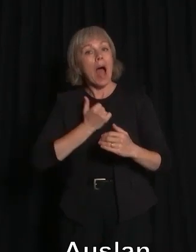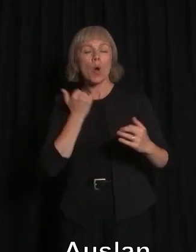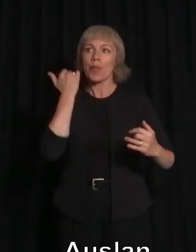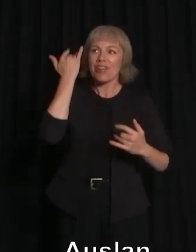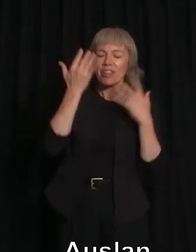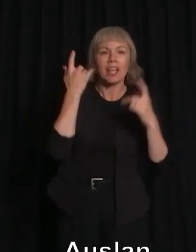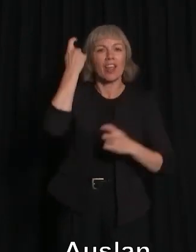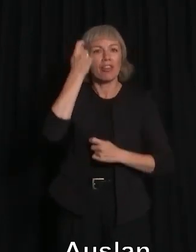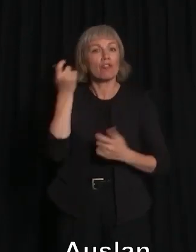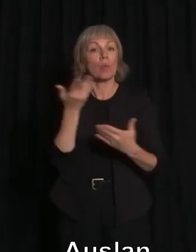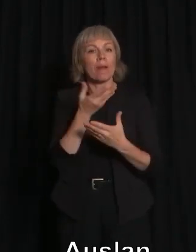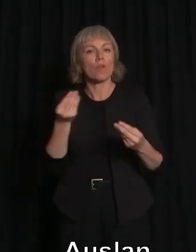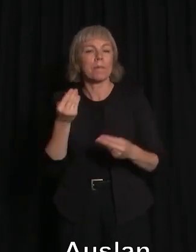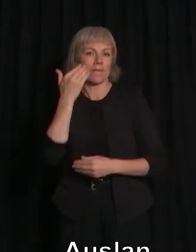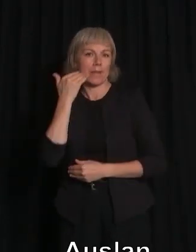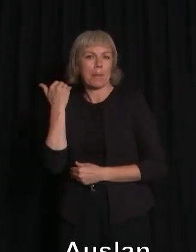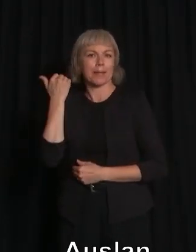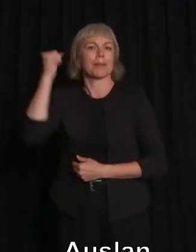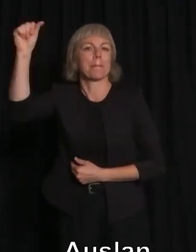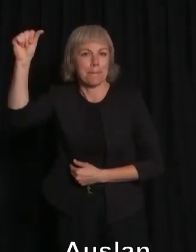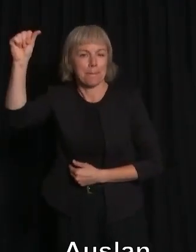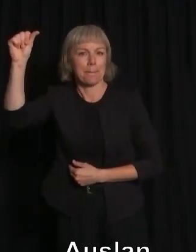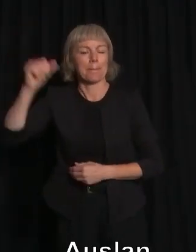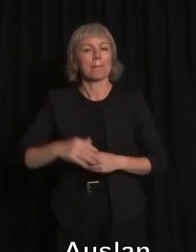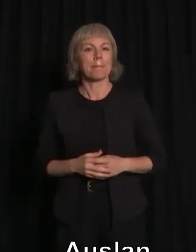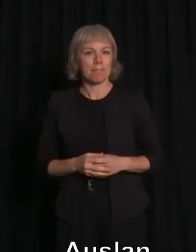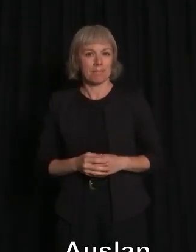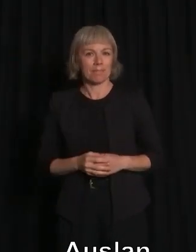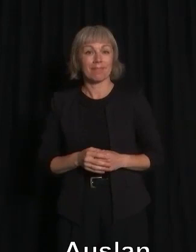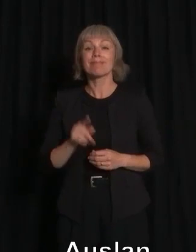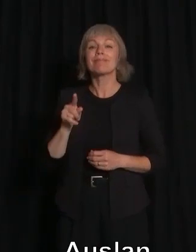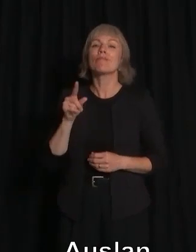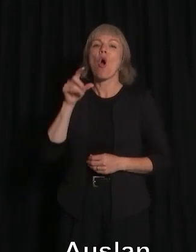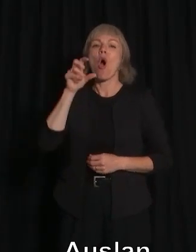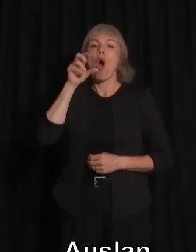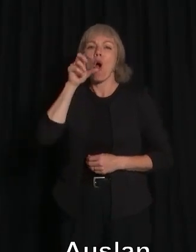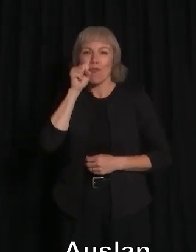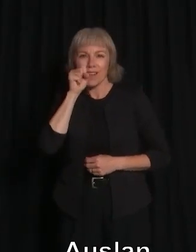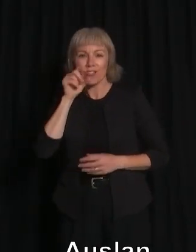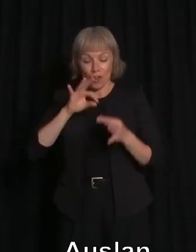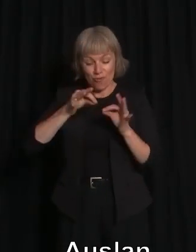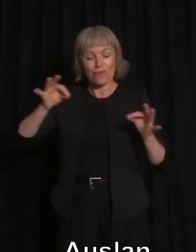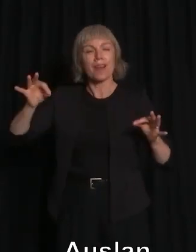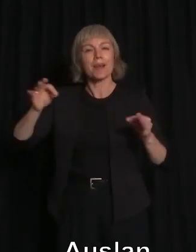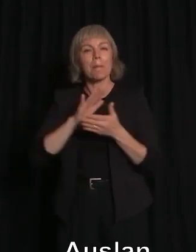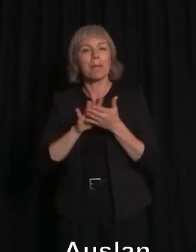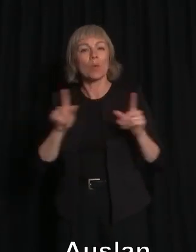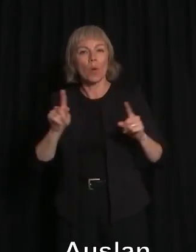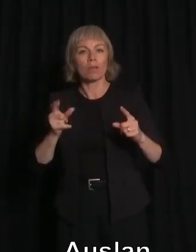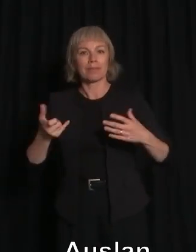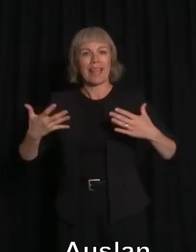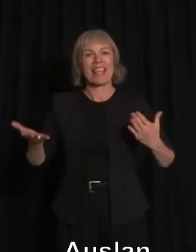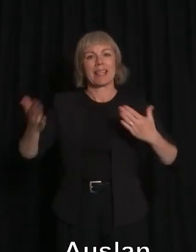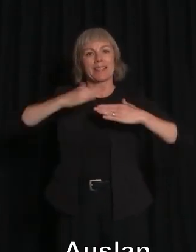extraordinary of contributions to our movements, the orange thread of intersectional approaches. I